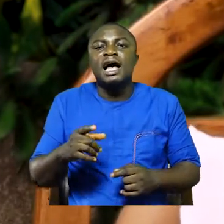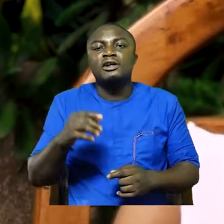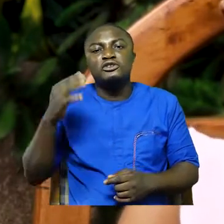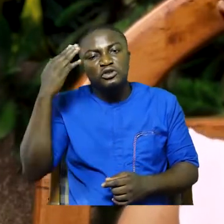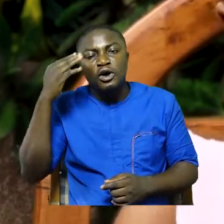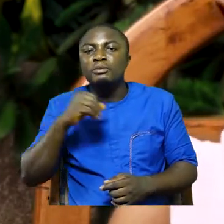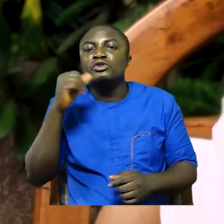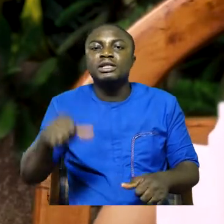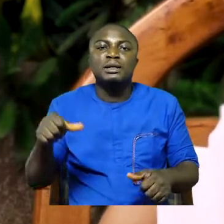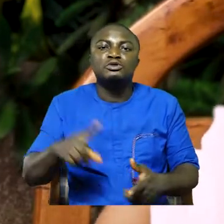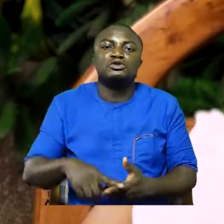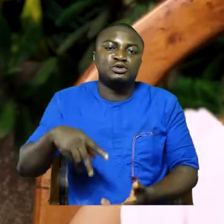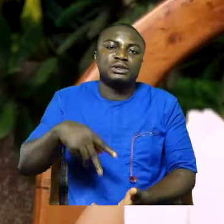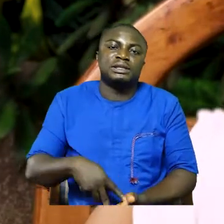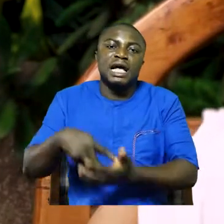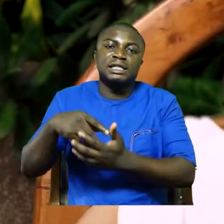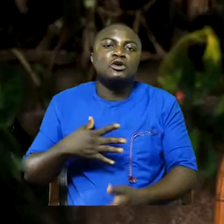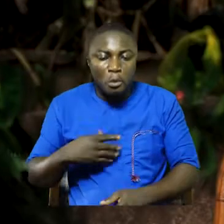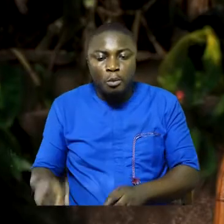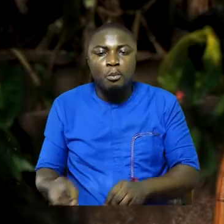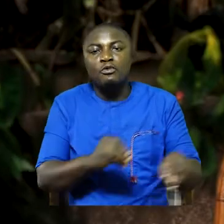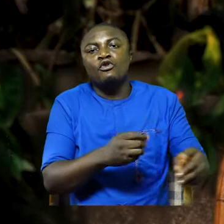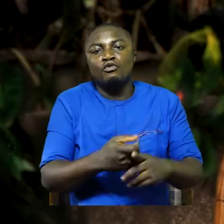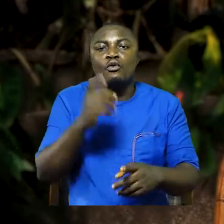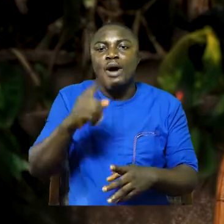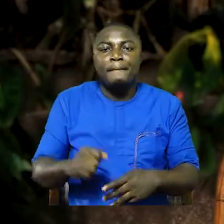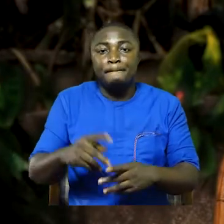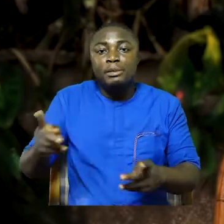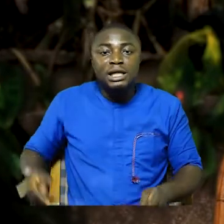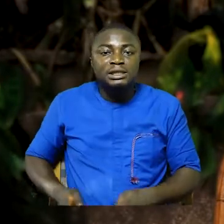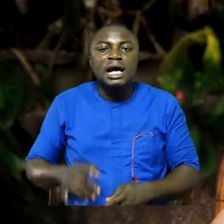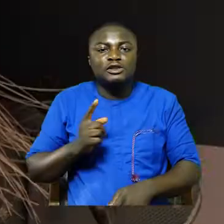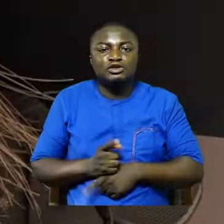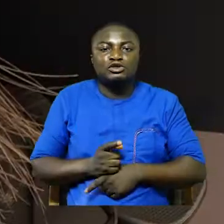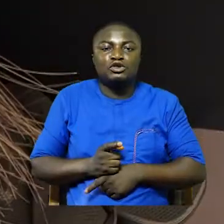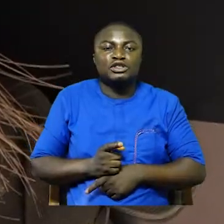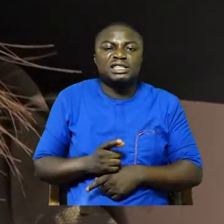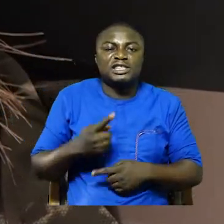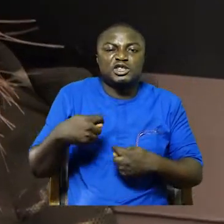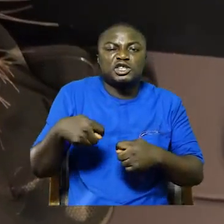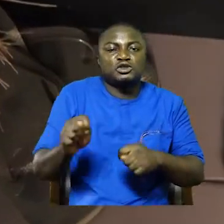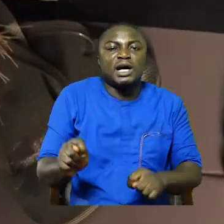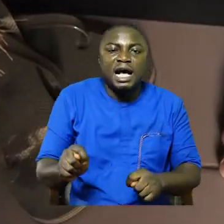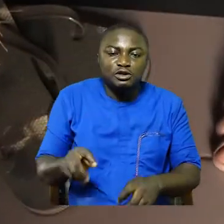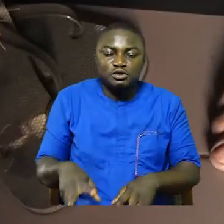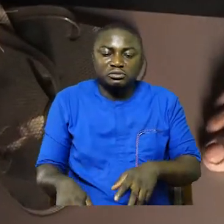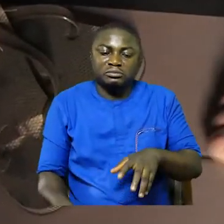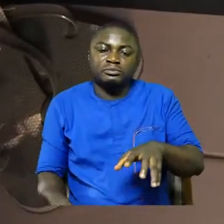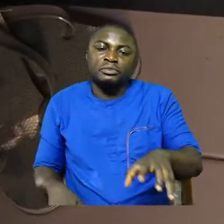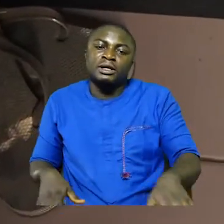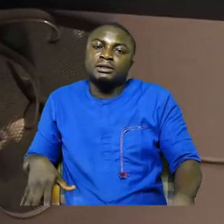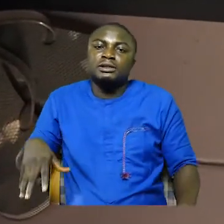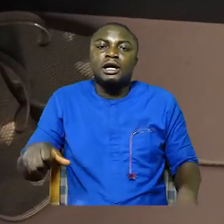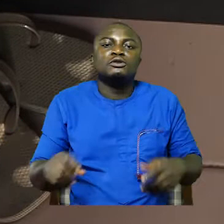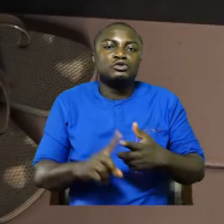I'm not able to get up from a squatting position like I used to. So I would just lean like this and then pull myself